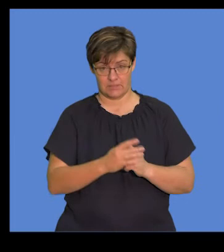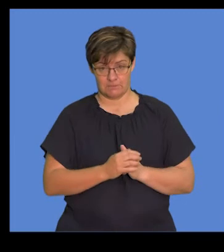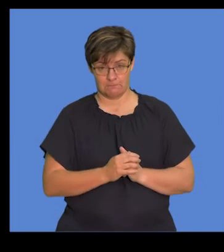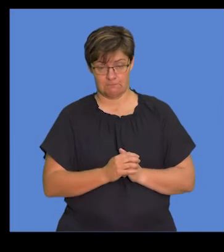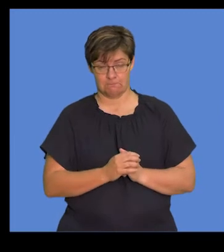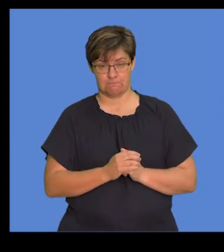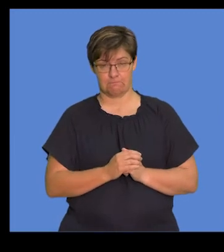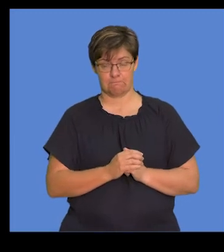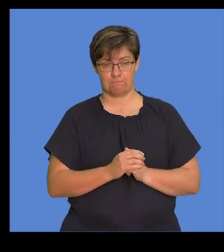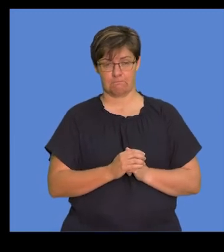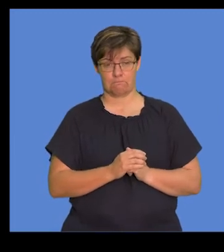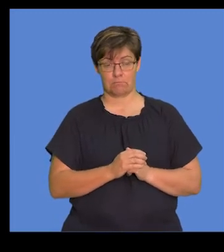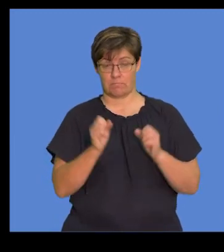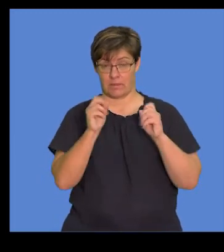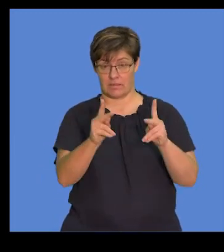decrease.